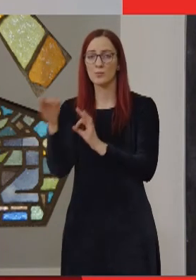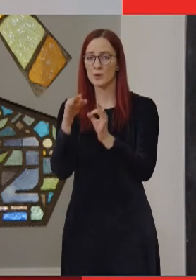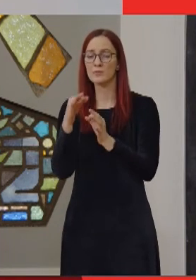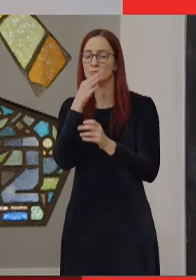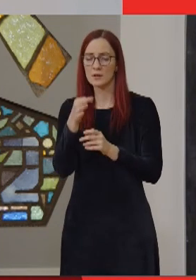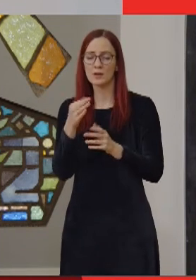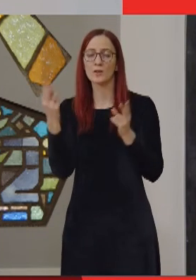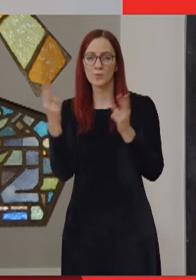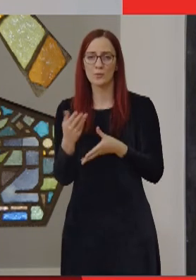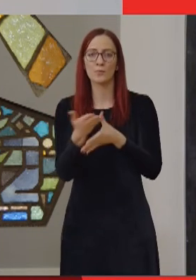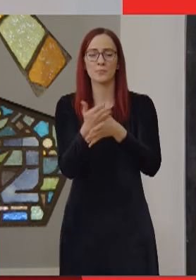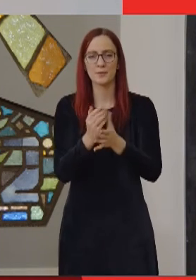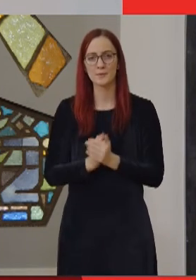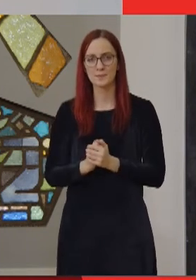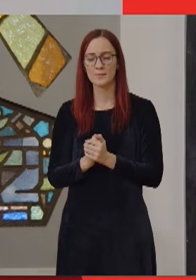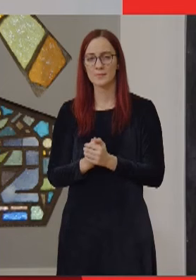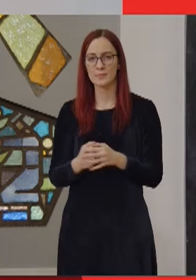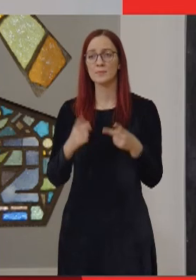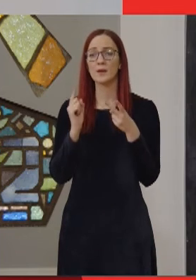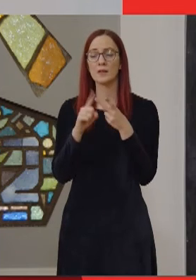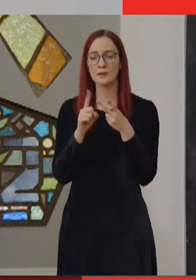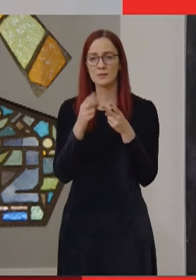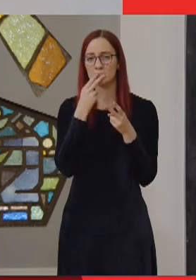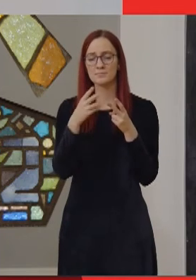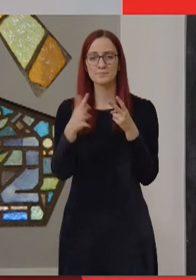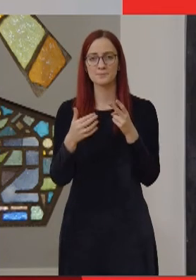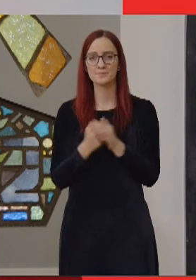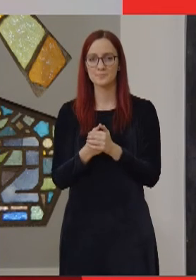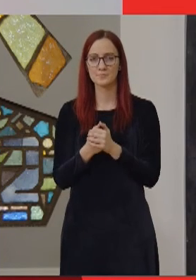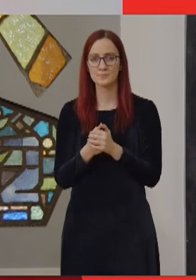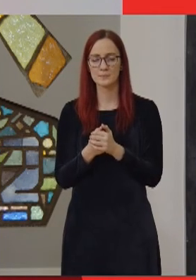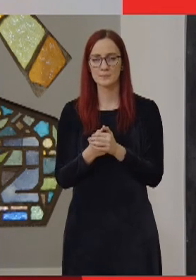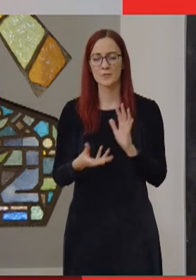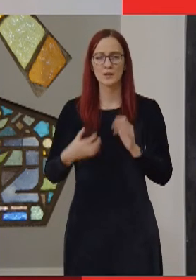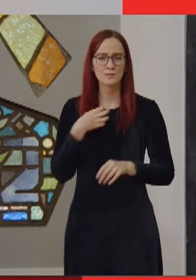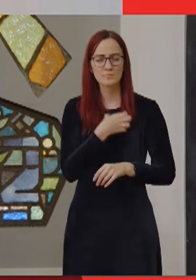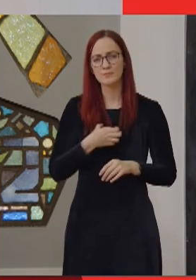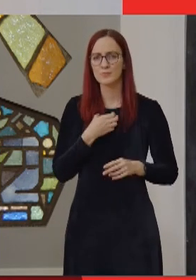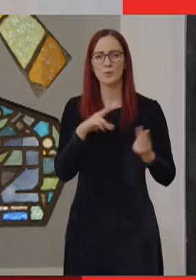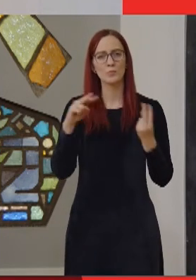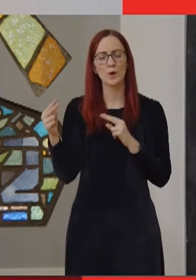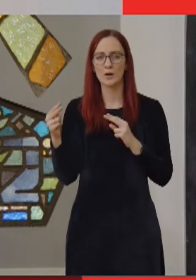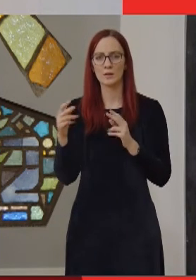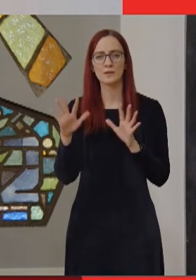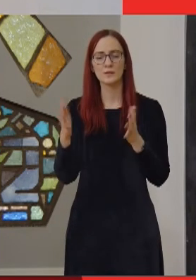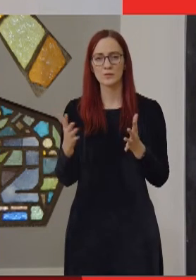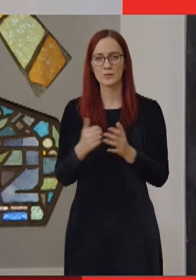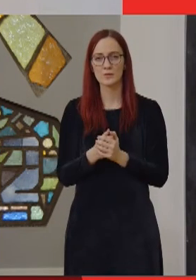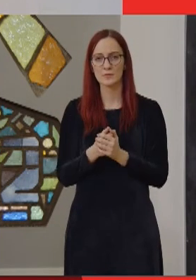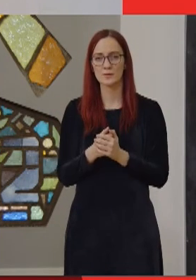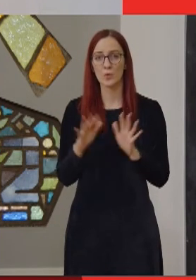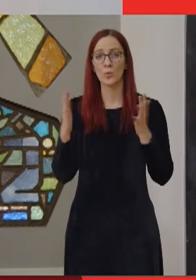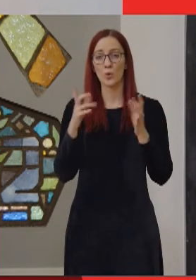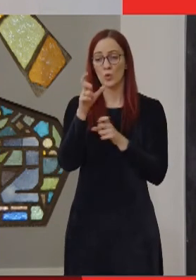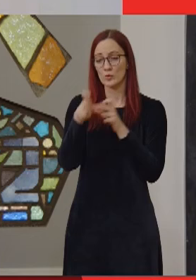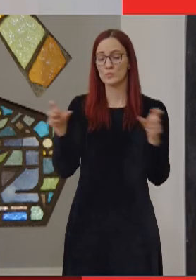legislative draft. Another thing is that we see that essential change in